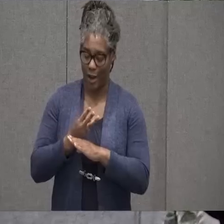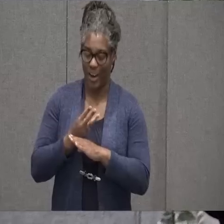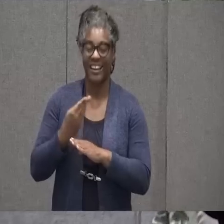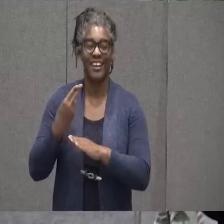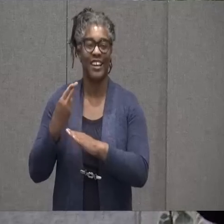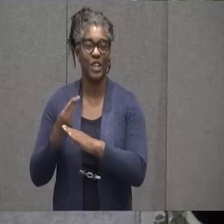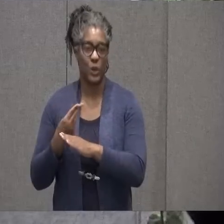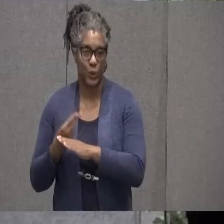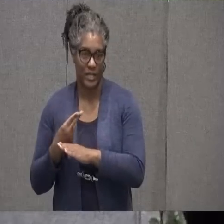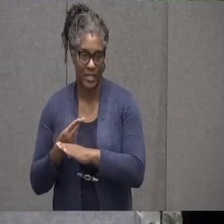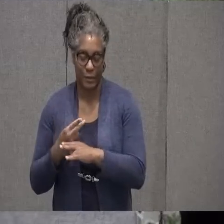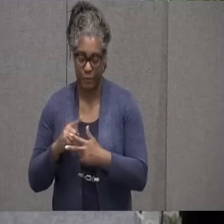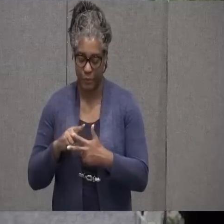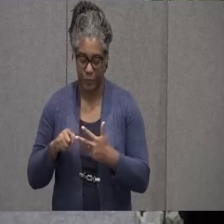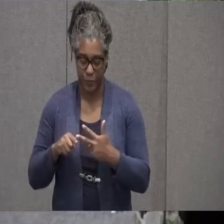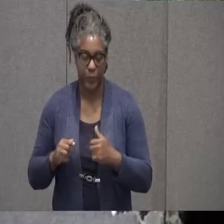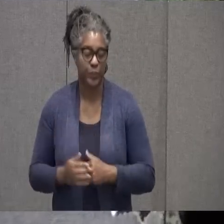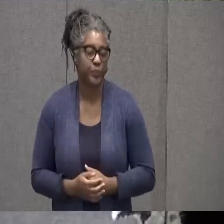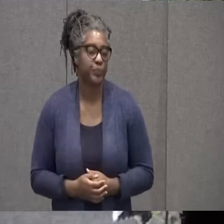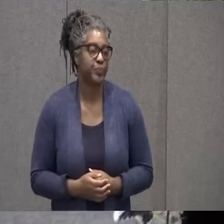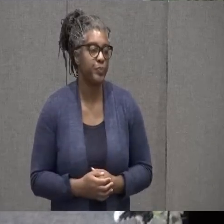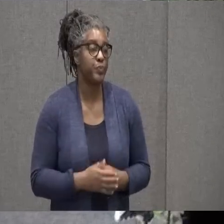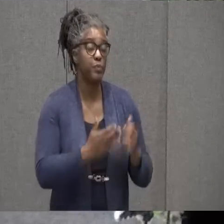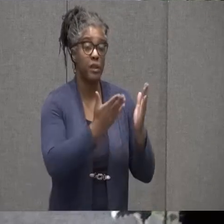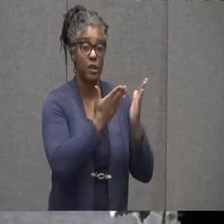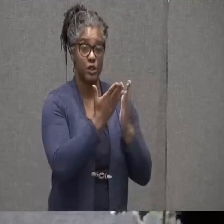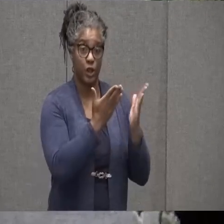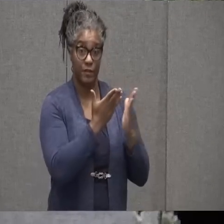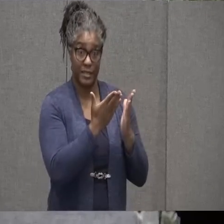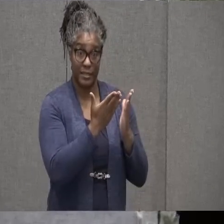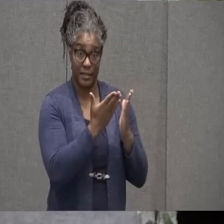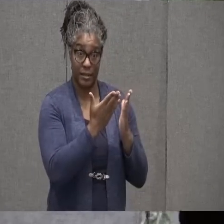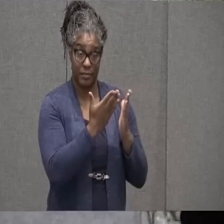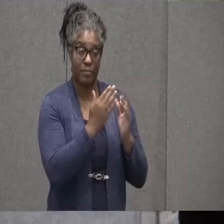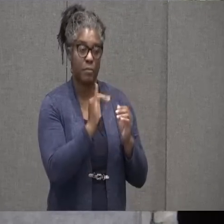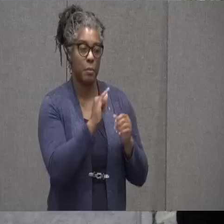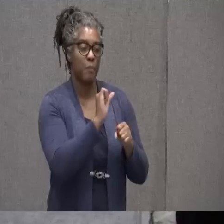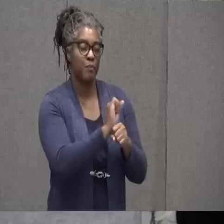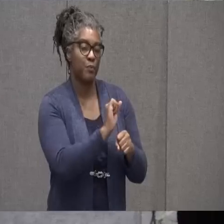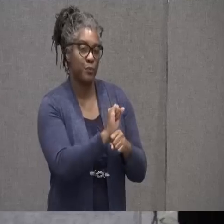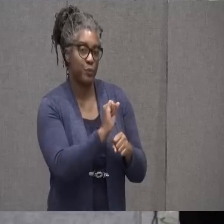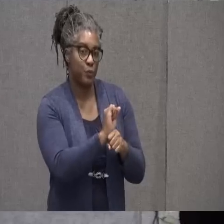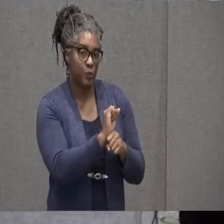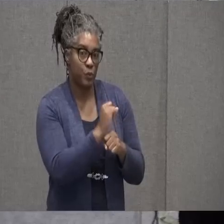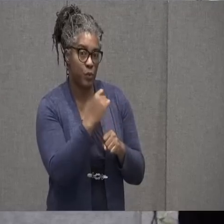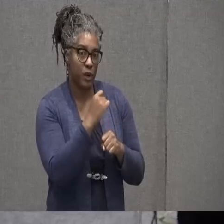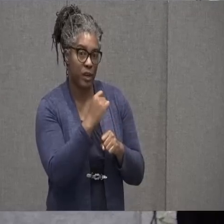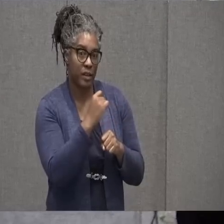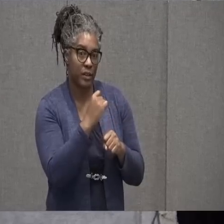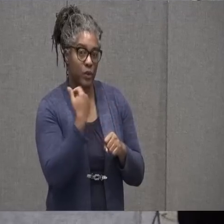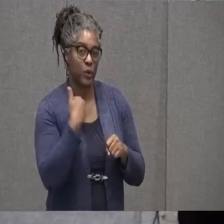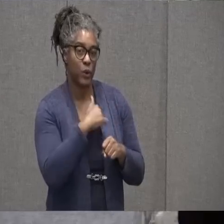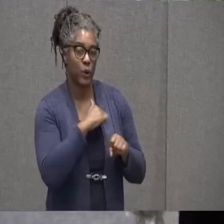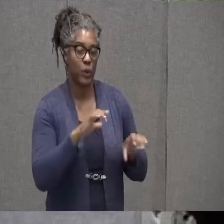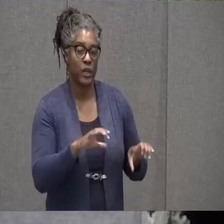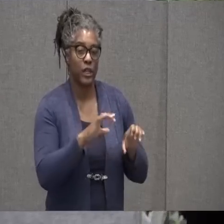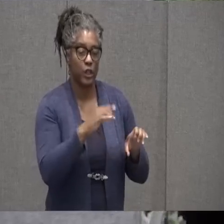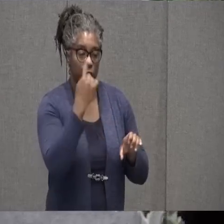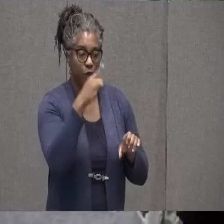a service are where it is work that are done for people by